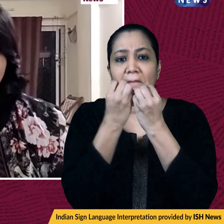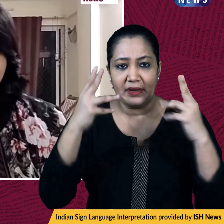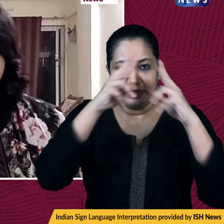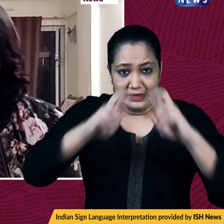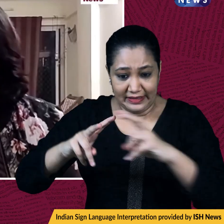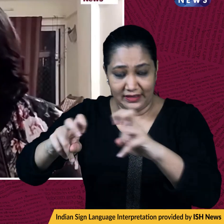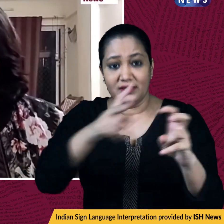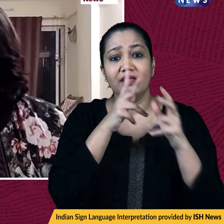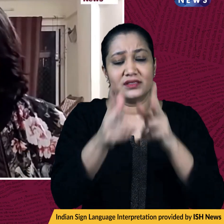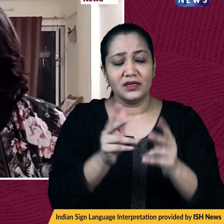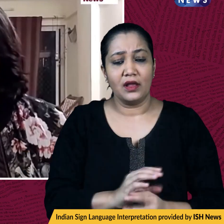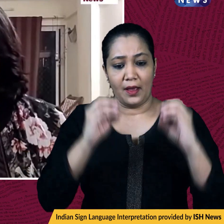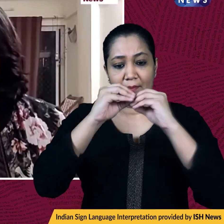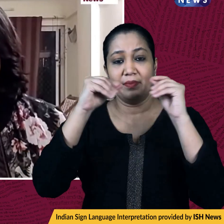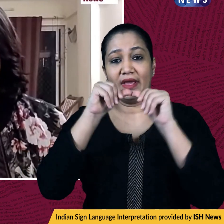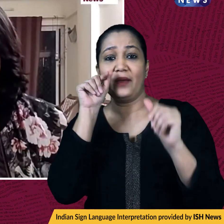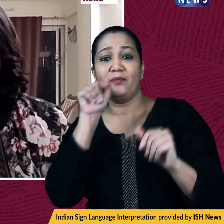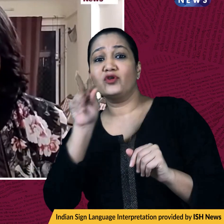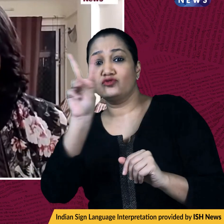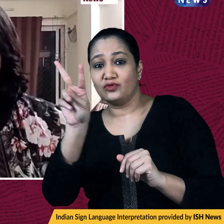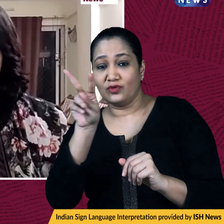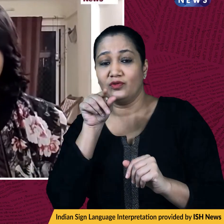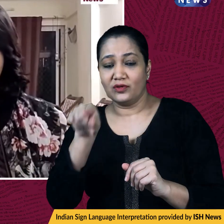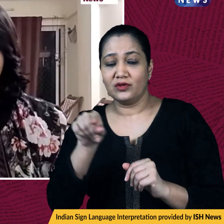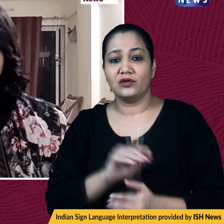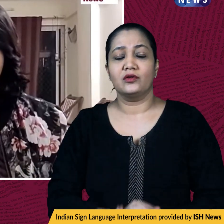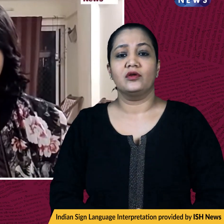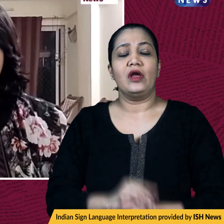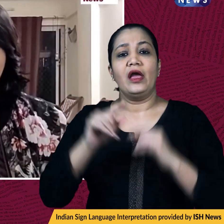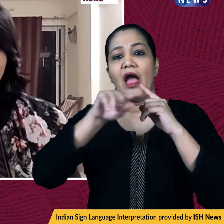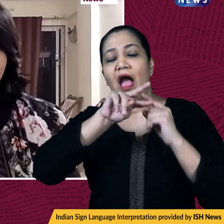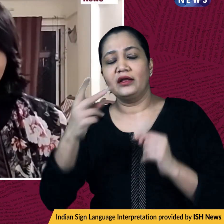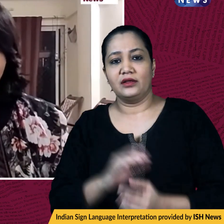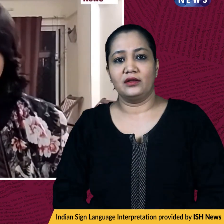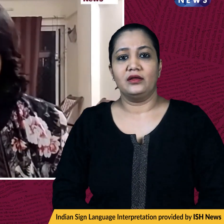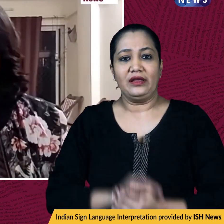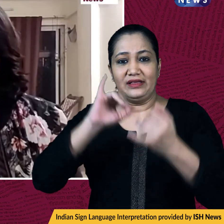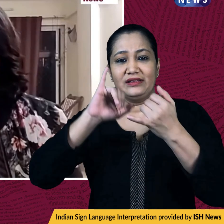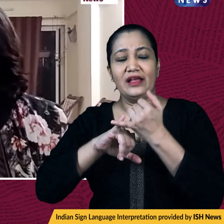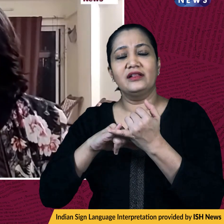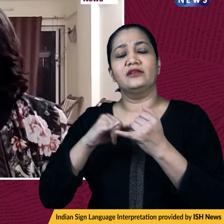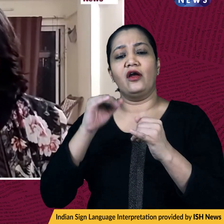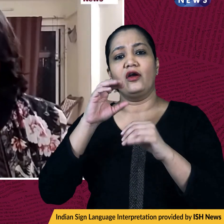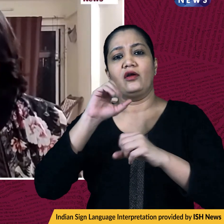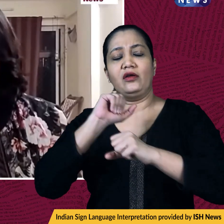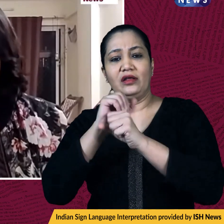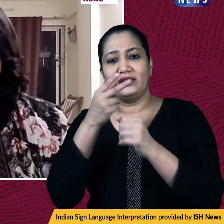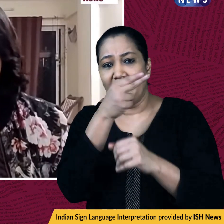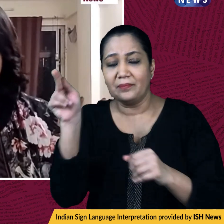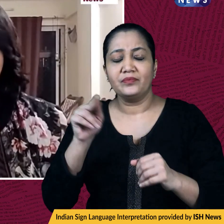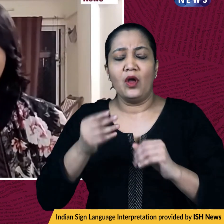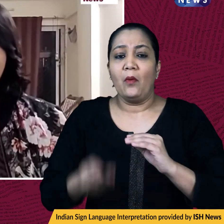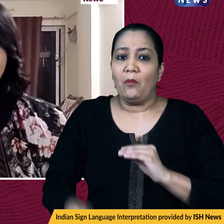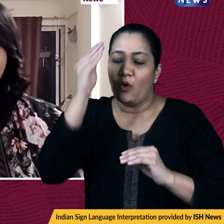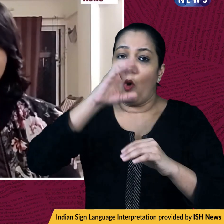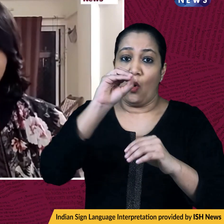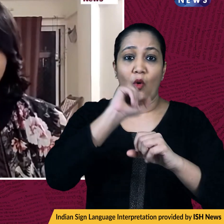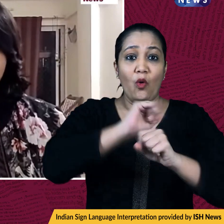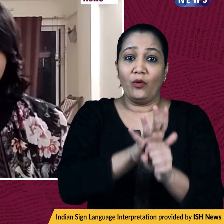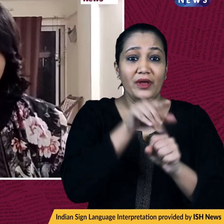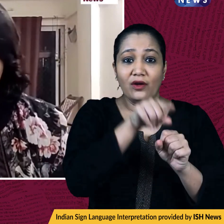have suggested that the BA.2, also known as a stealth variant, was more infectious than